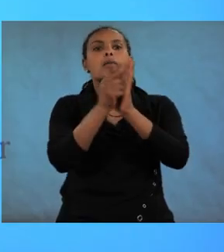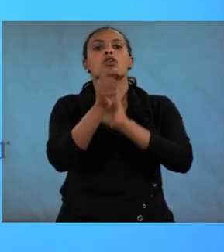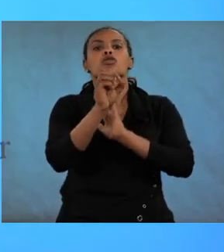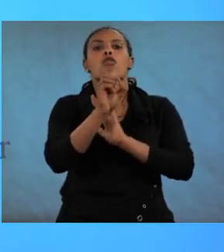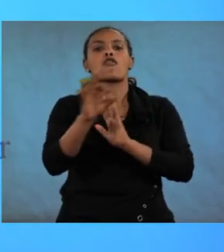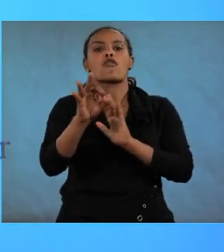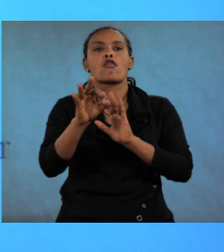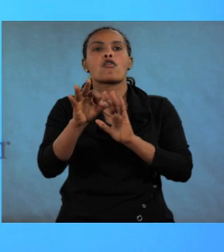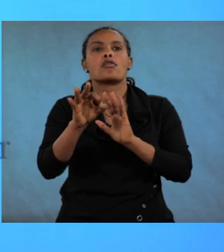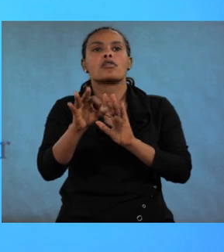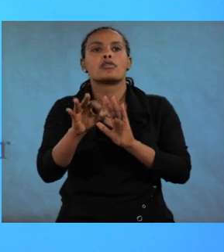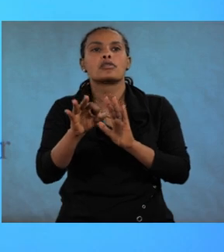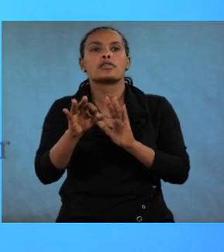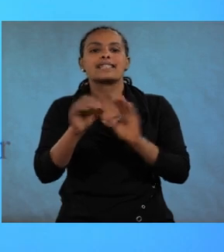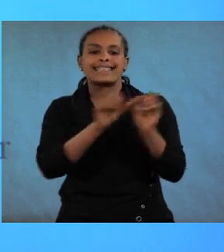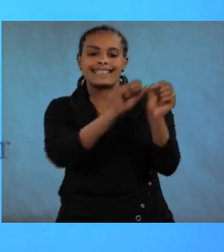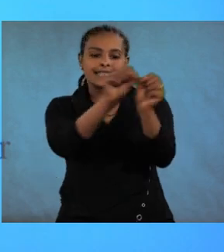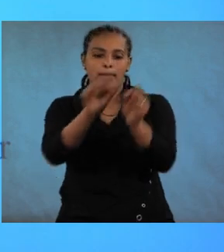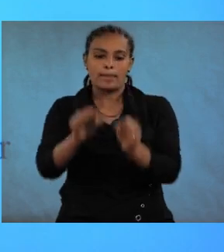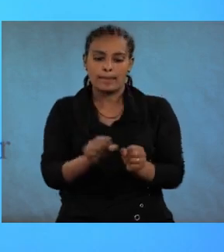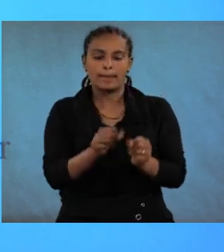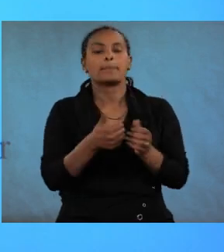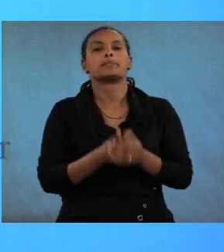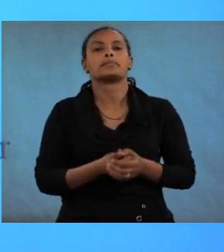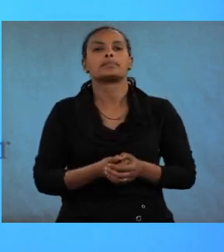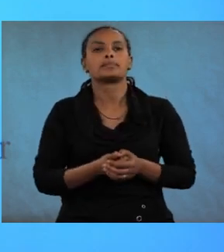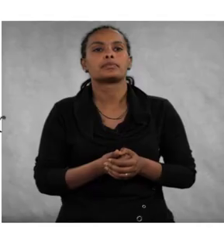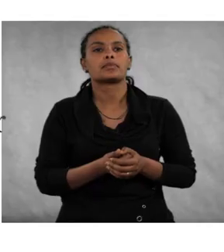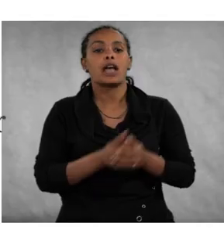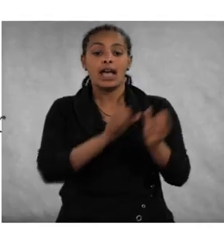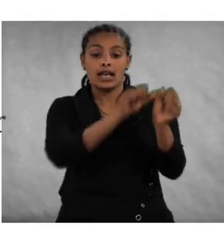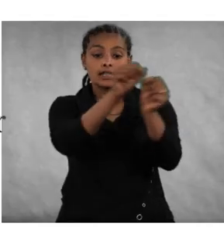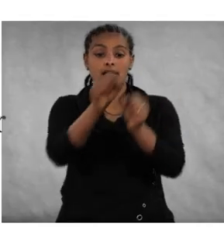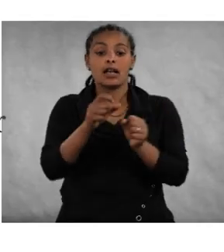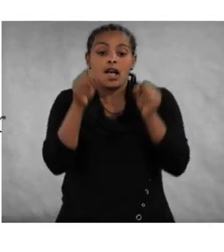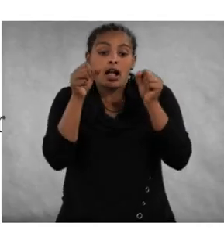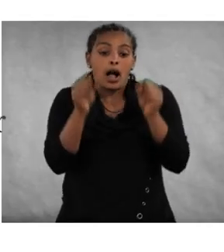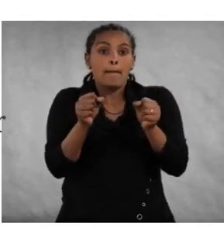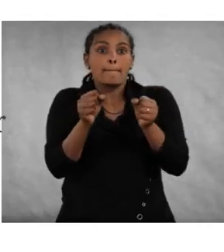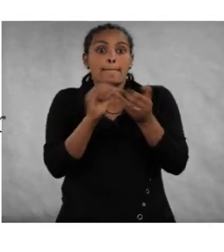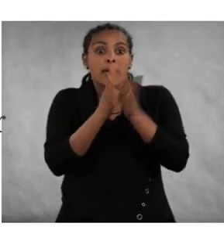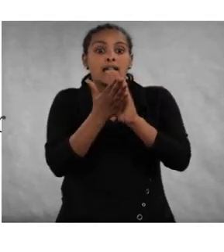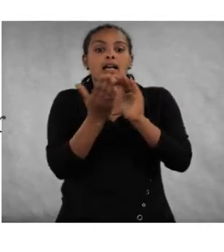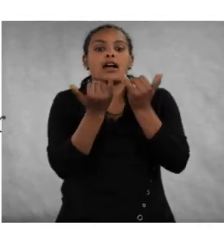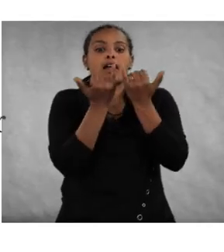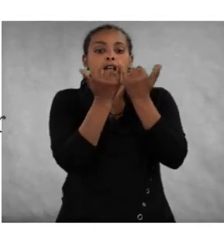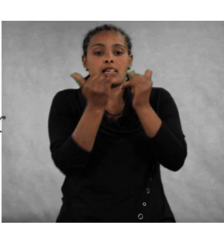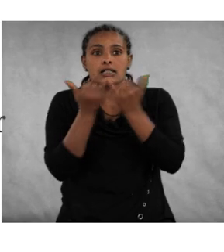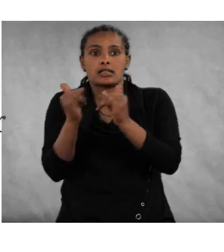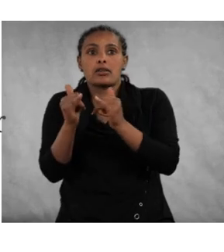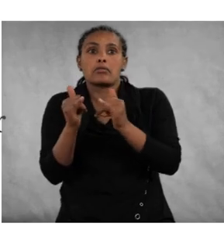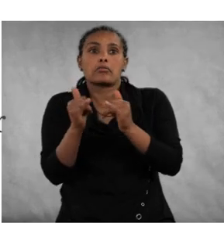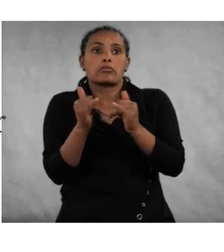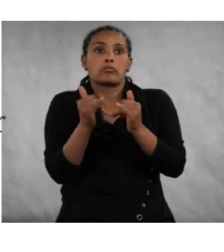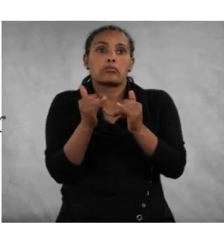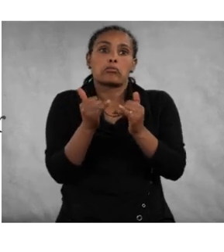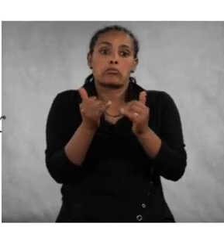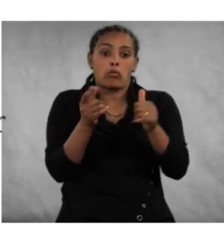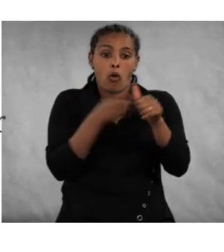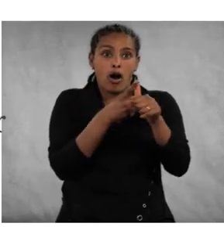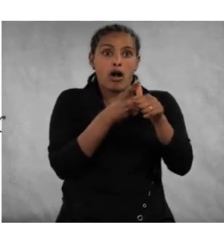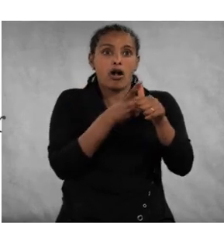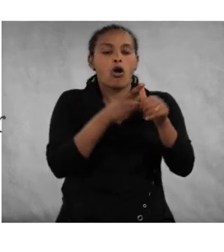examples of systems. A system can be classified into either